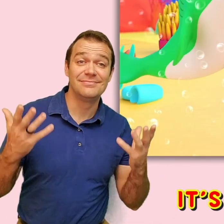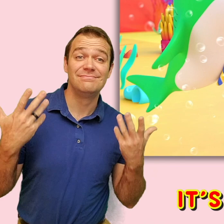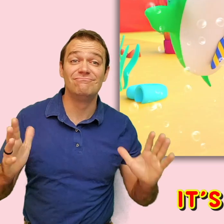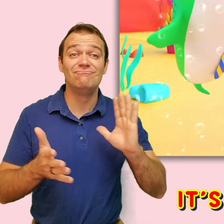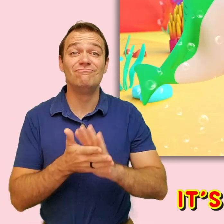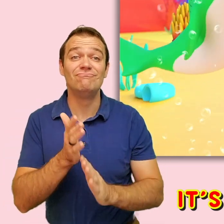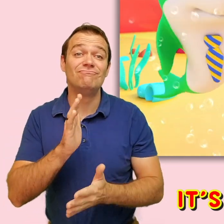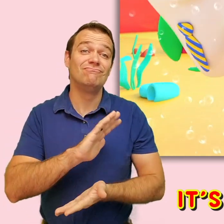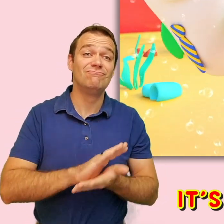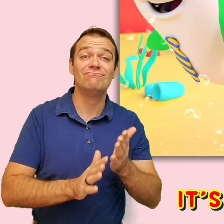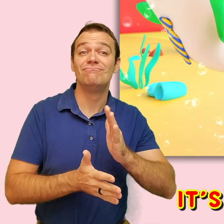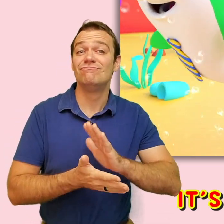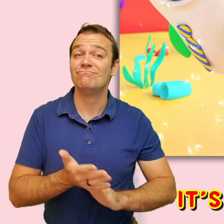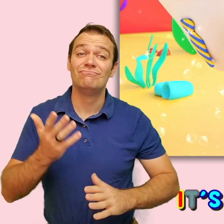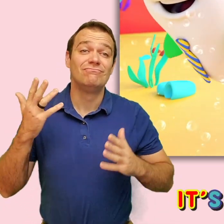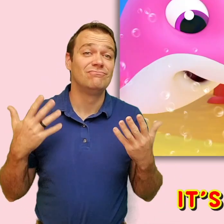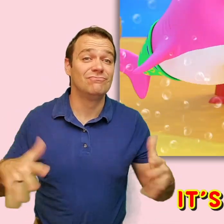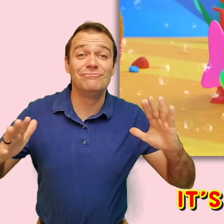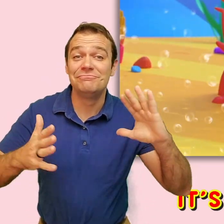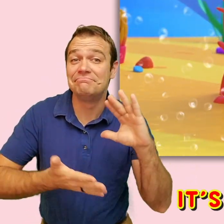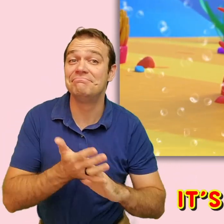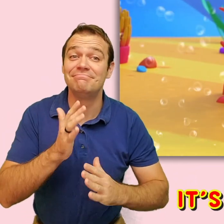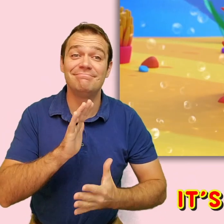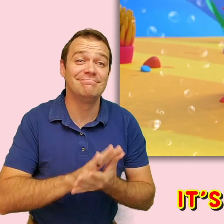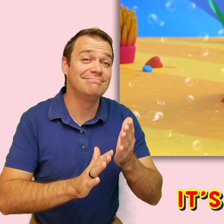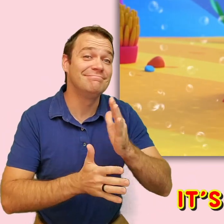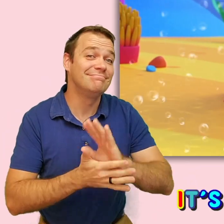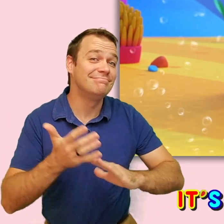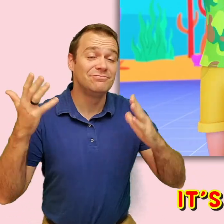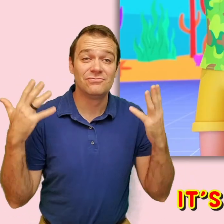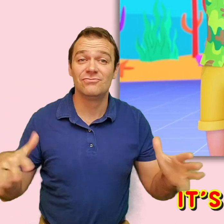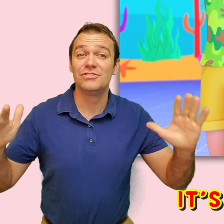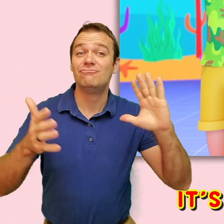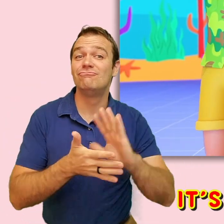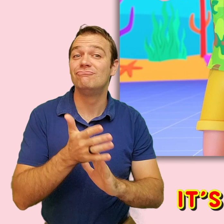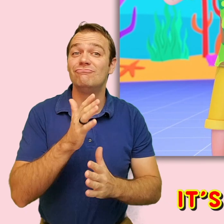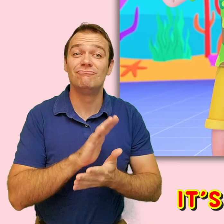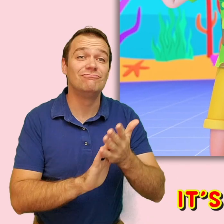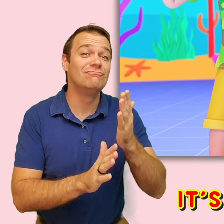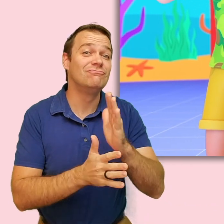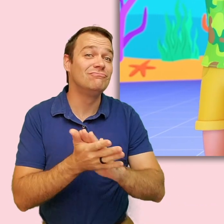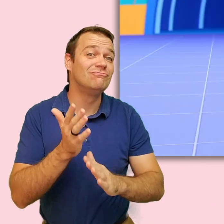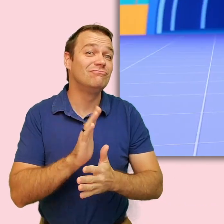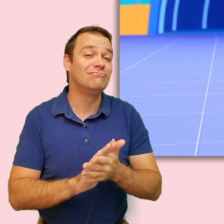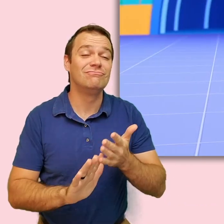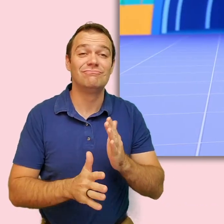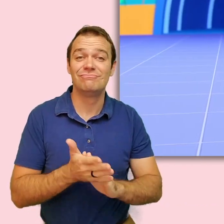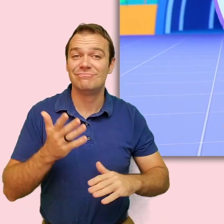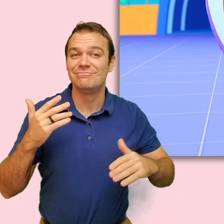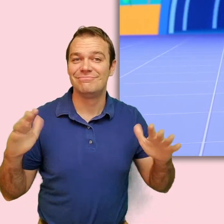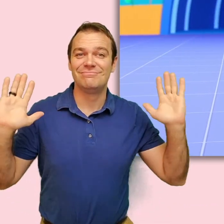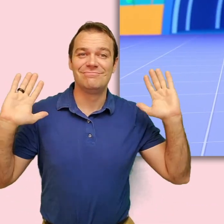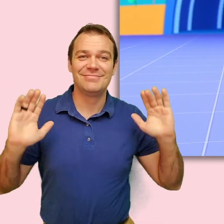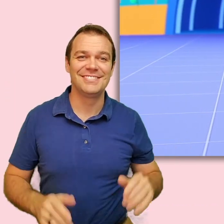It's the end, do do do do do. It's the end, do do do do do. It's the end, do do do do do. It's the end.